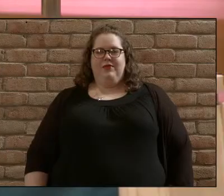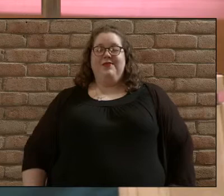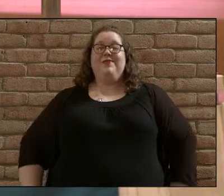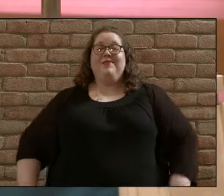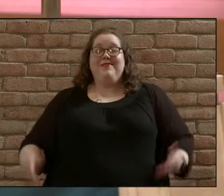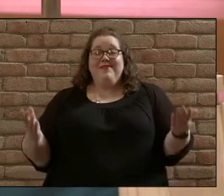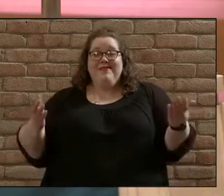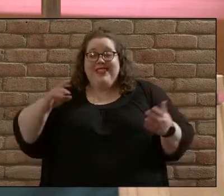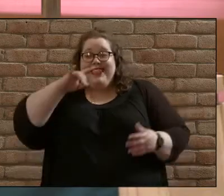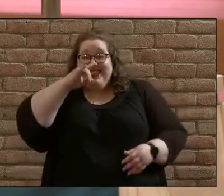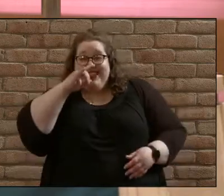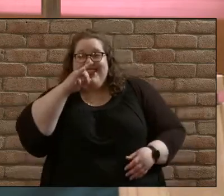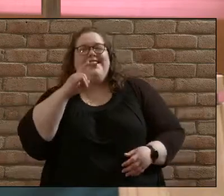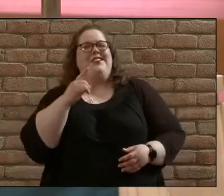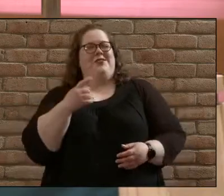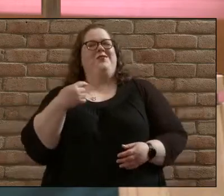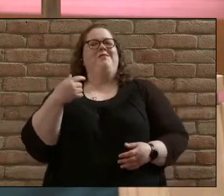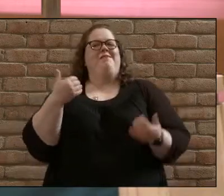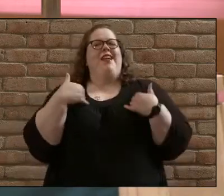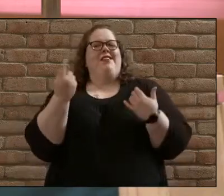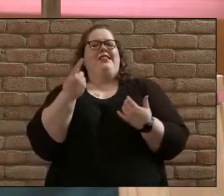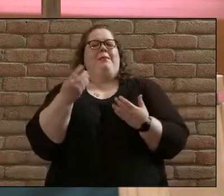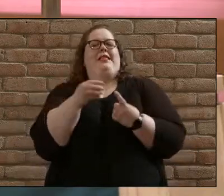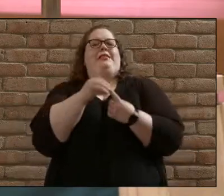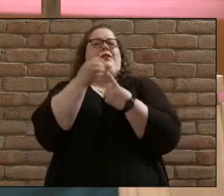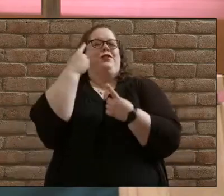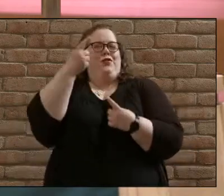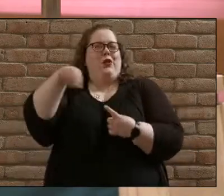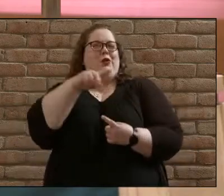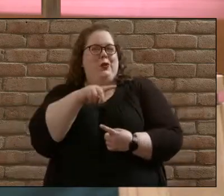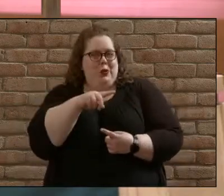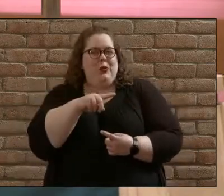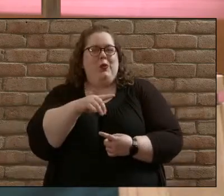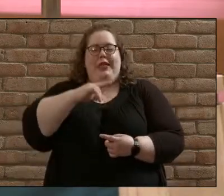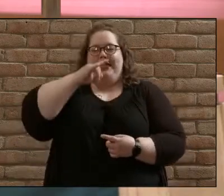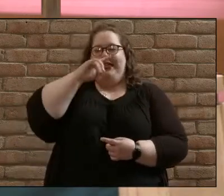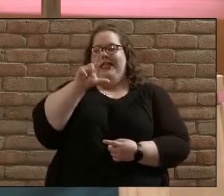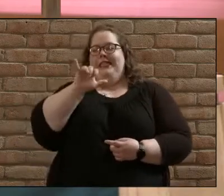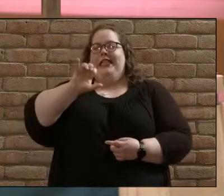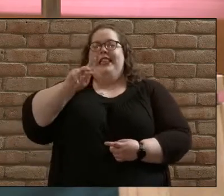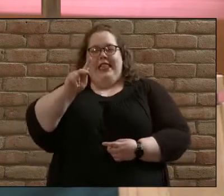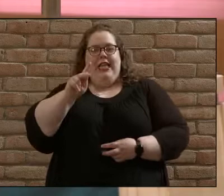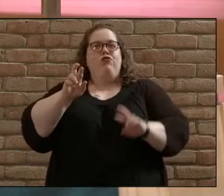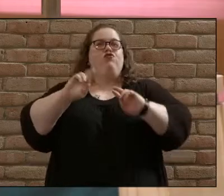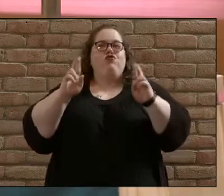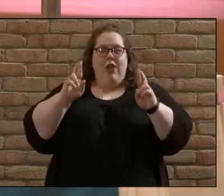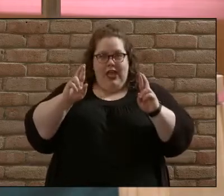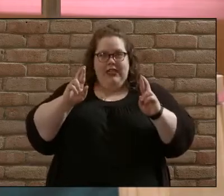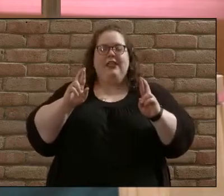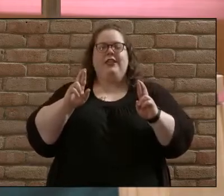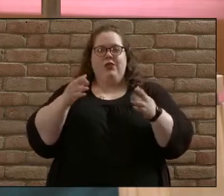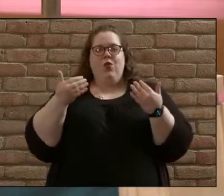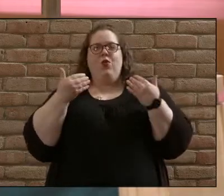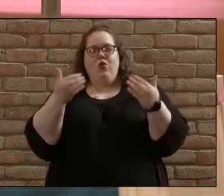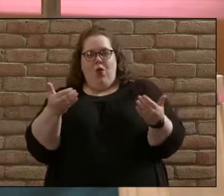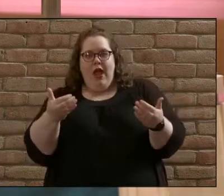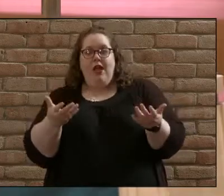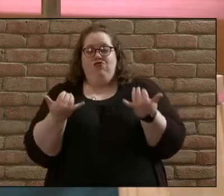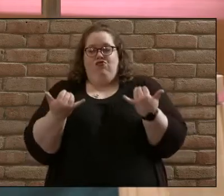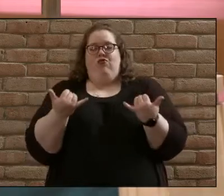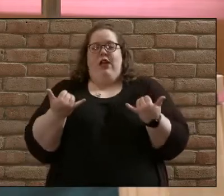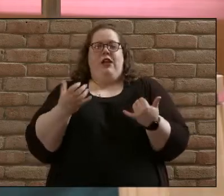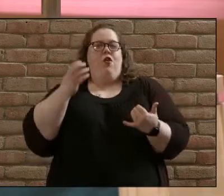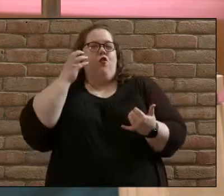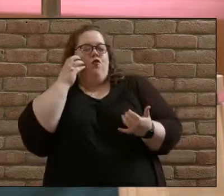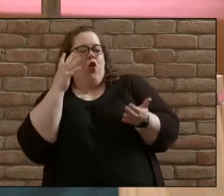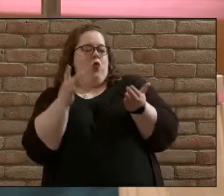Kids, we have something extra special for you this week. We've got Kids Link ready for you to go on off to. So pull out those devices